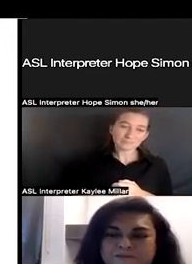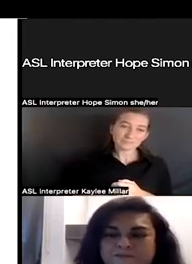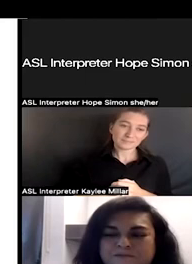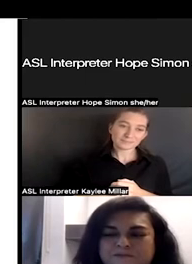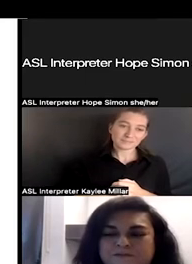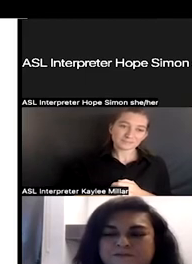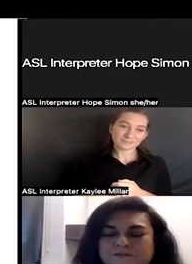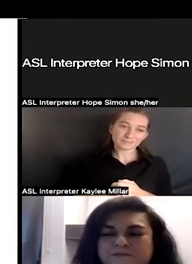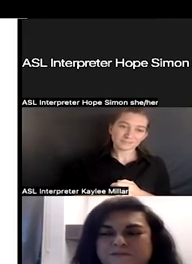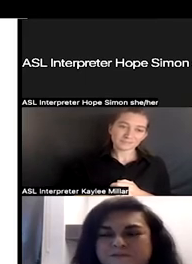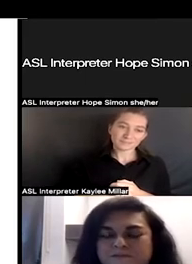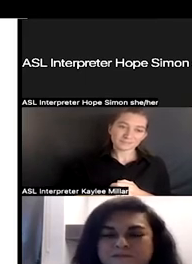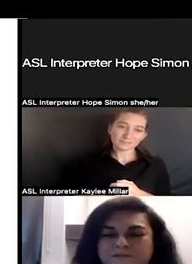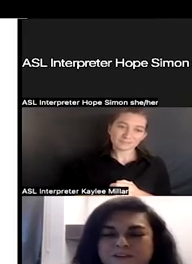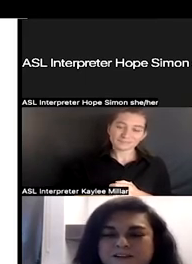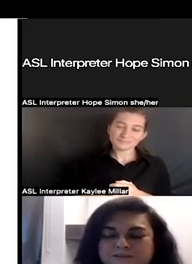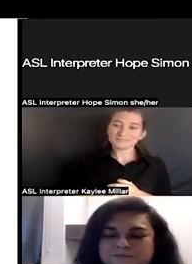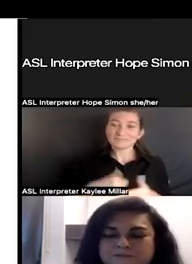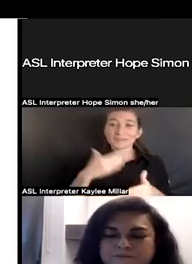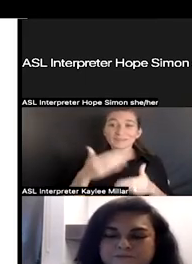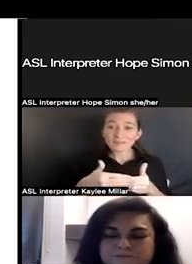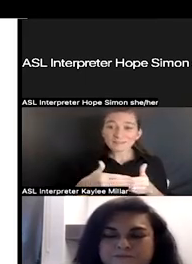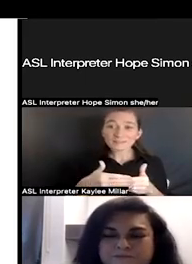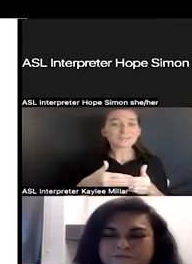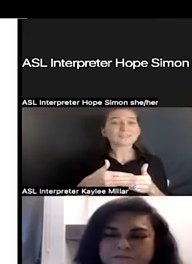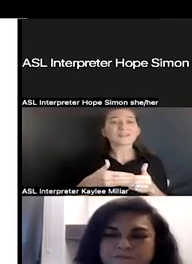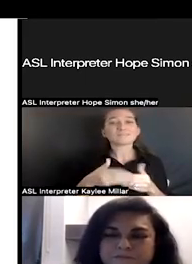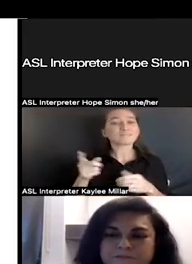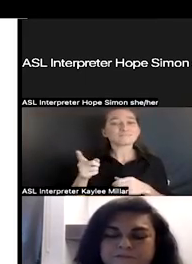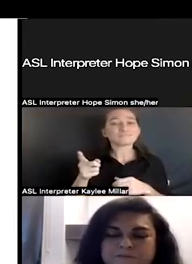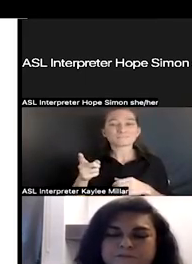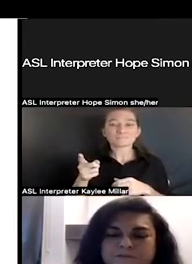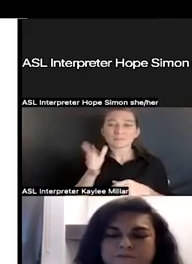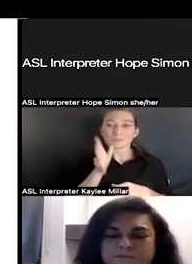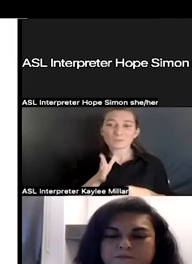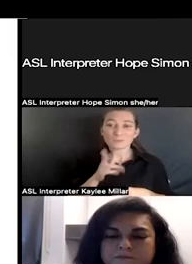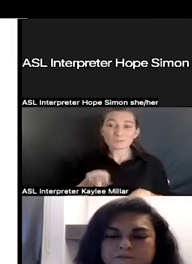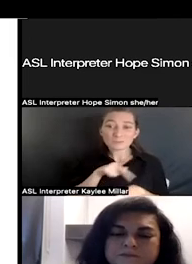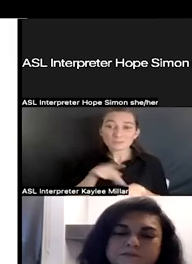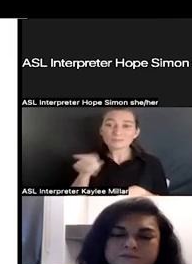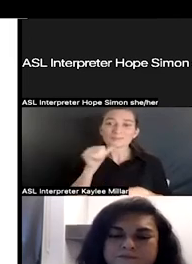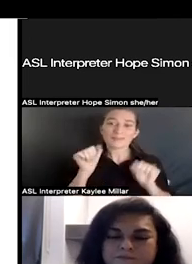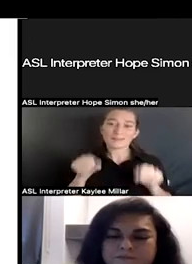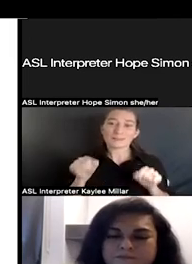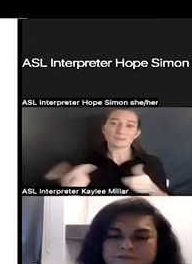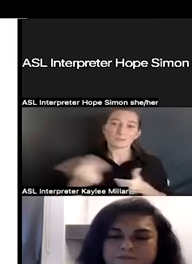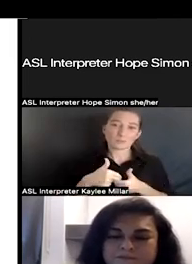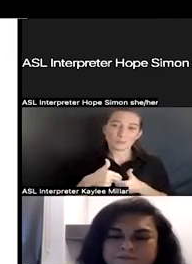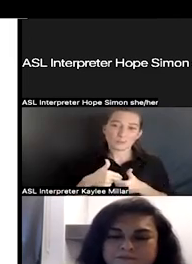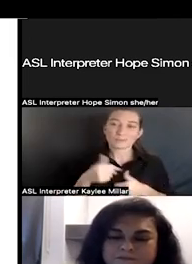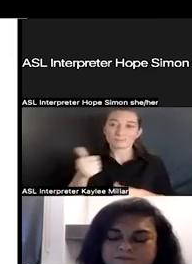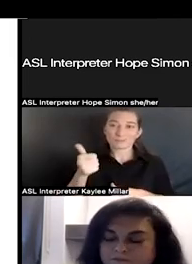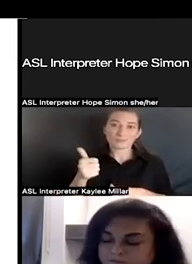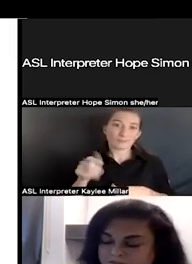Our next recipient is not able to join us. She's a principal of a elementary school, and you can imagine quite busy